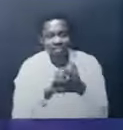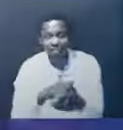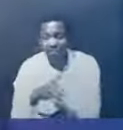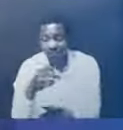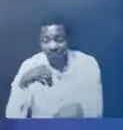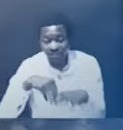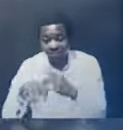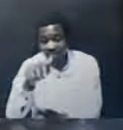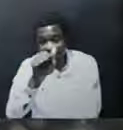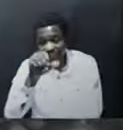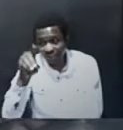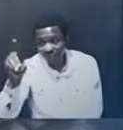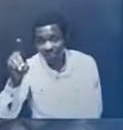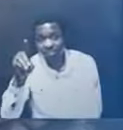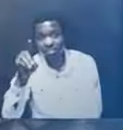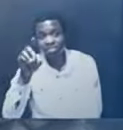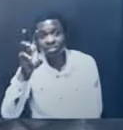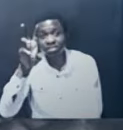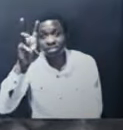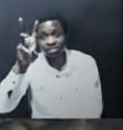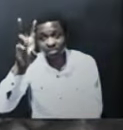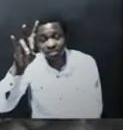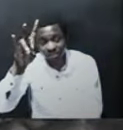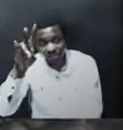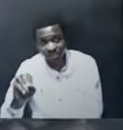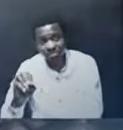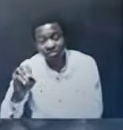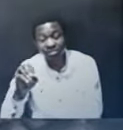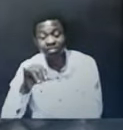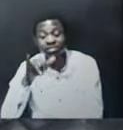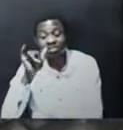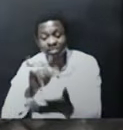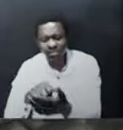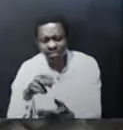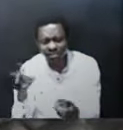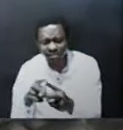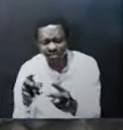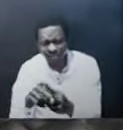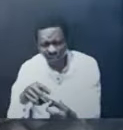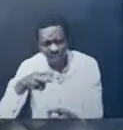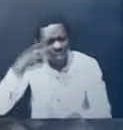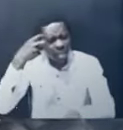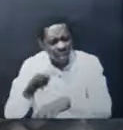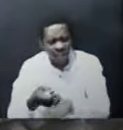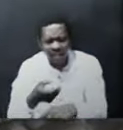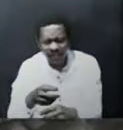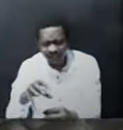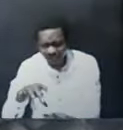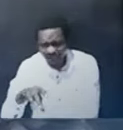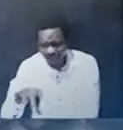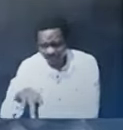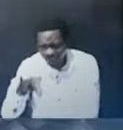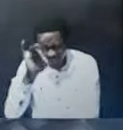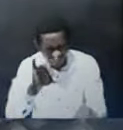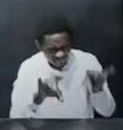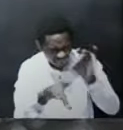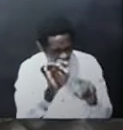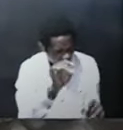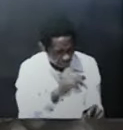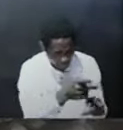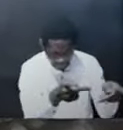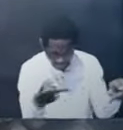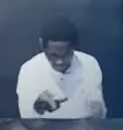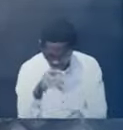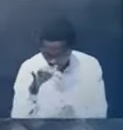AD 70 that it is hard to find a single place on the habitable